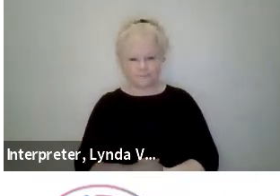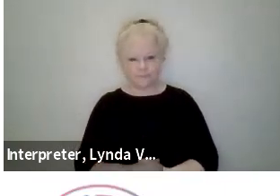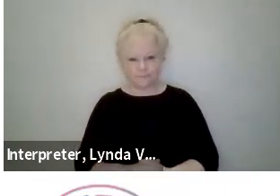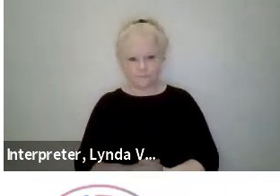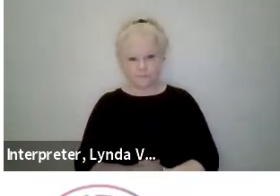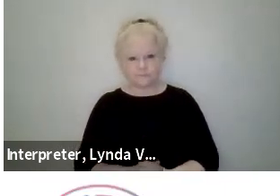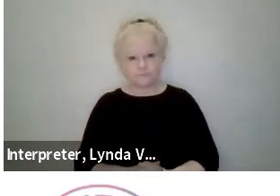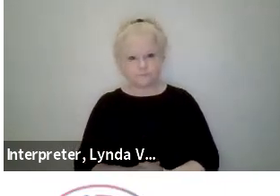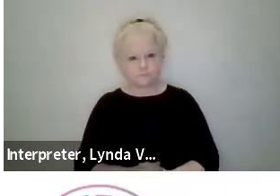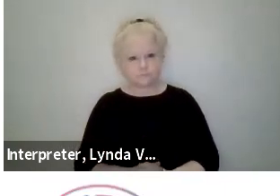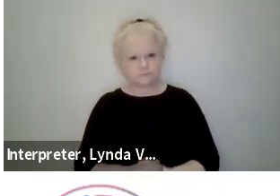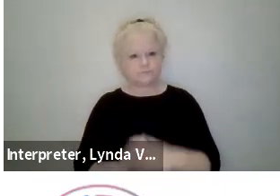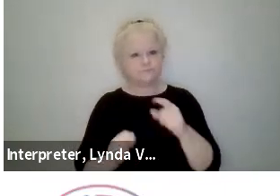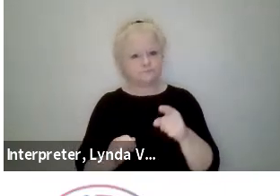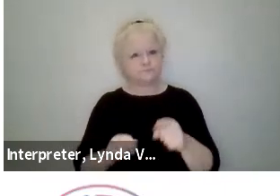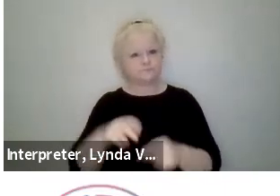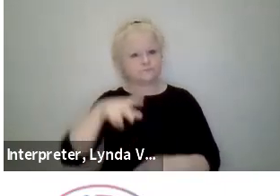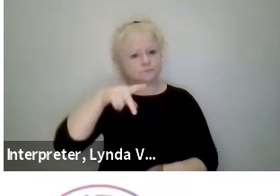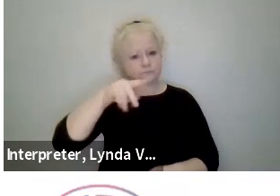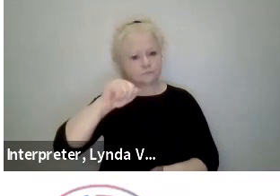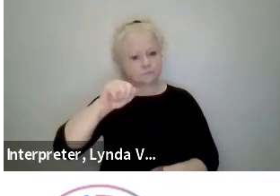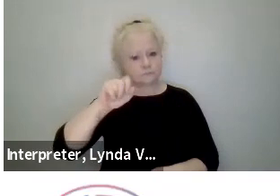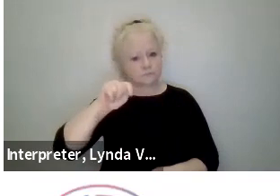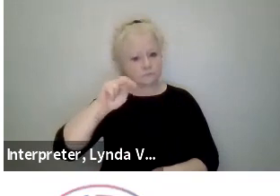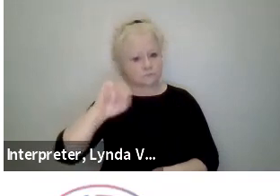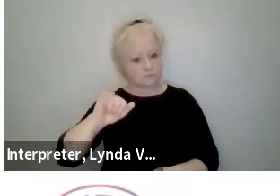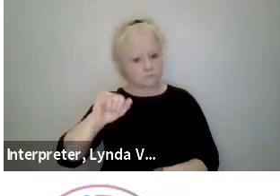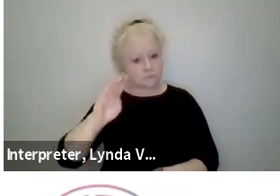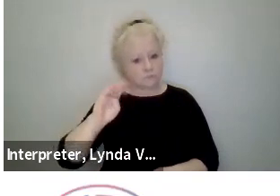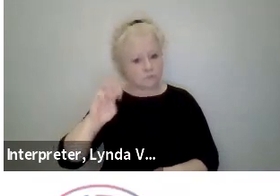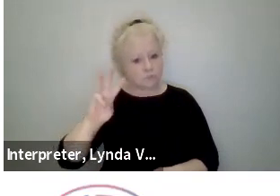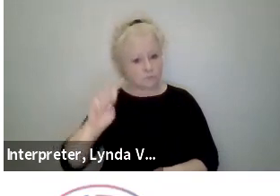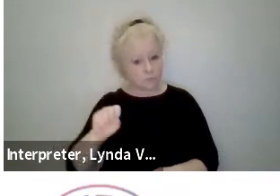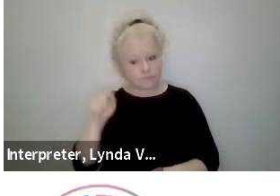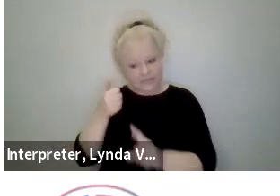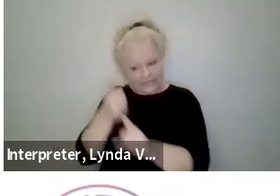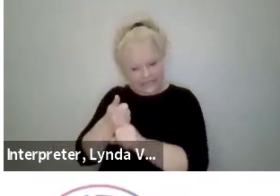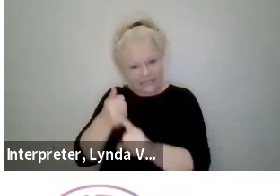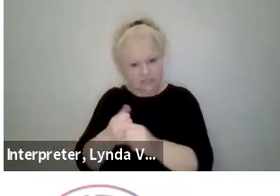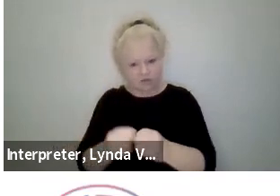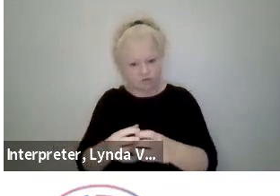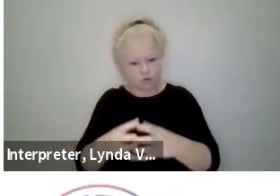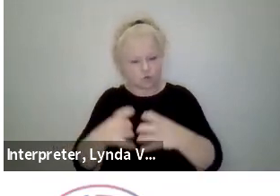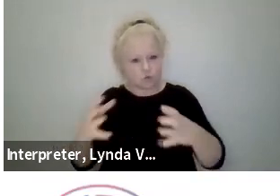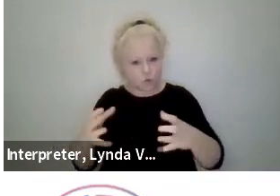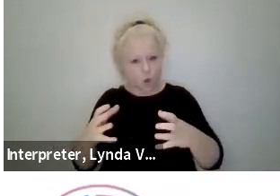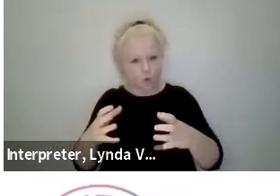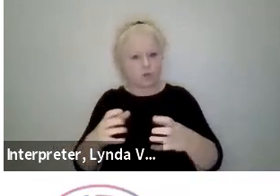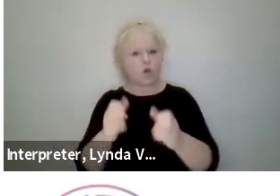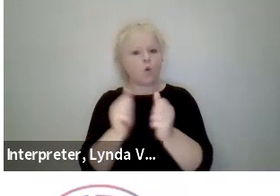So Pitney Bowes is a great example of a business partnership that has grown in its depth and involvement with our